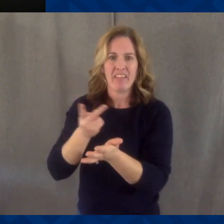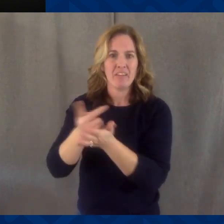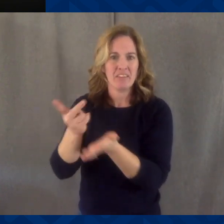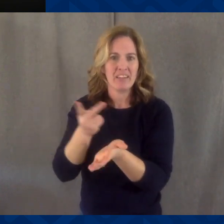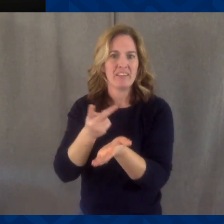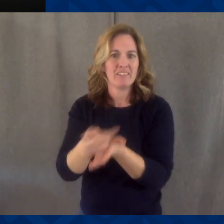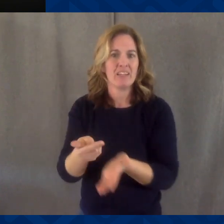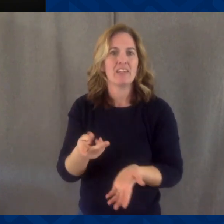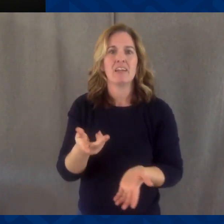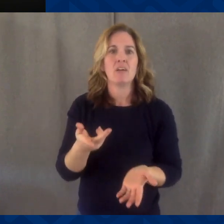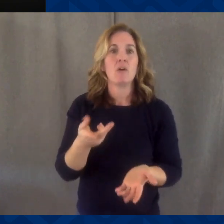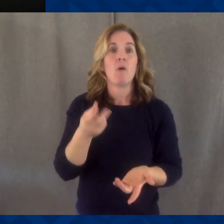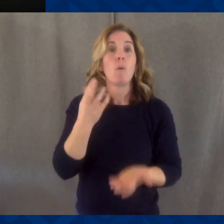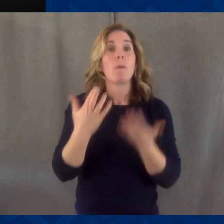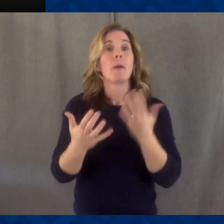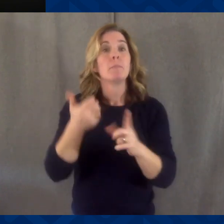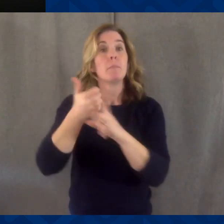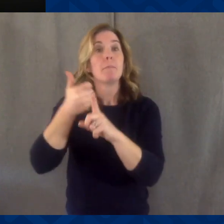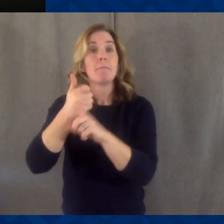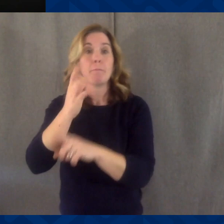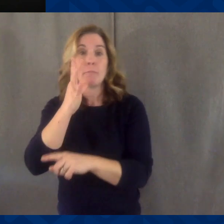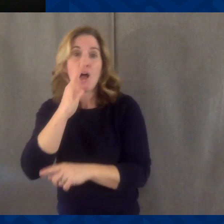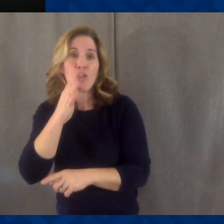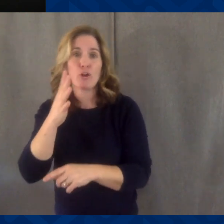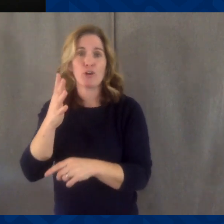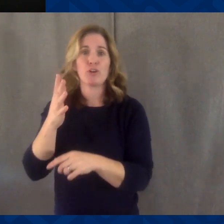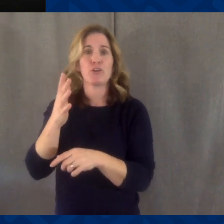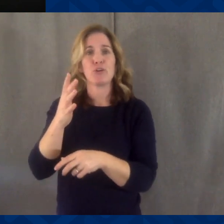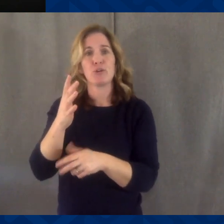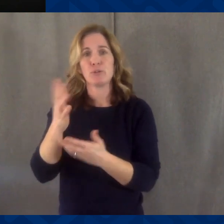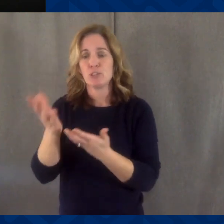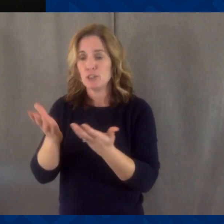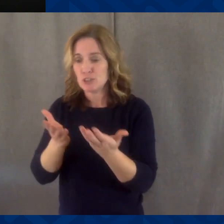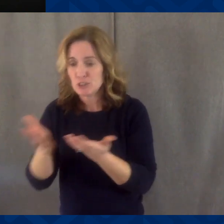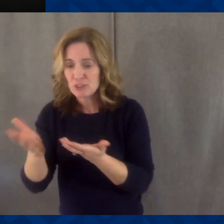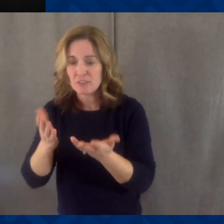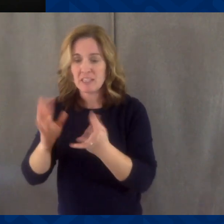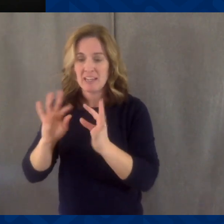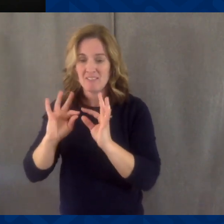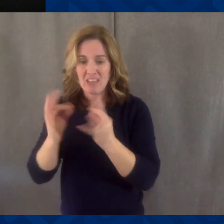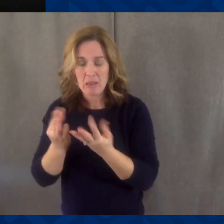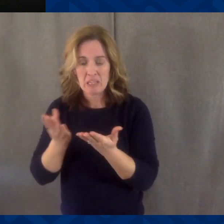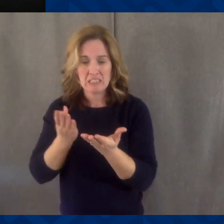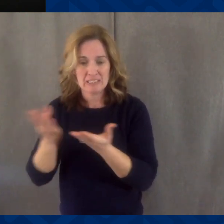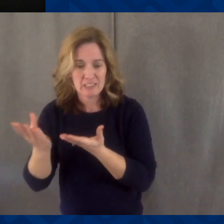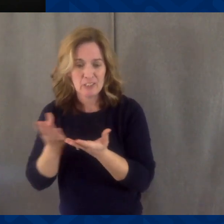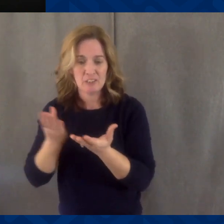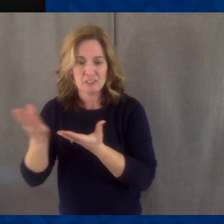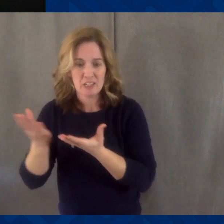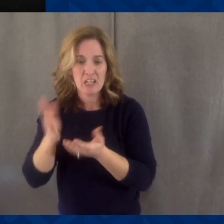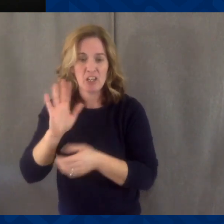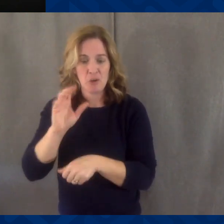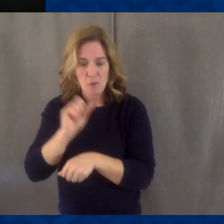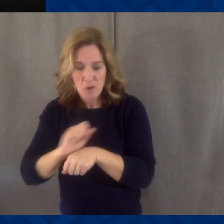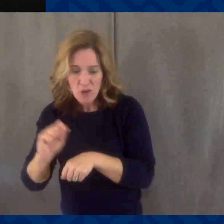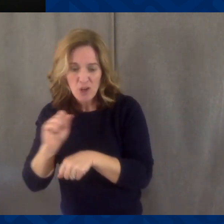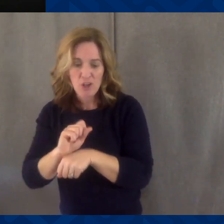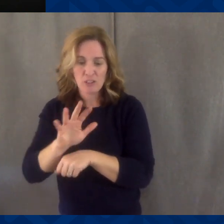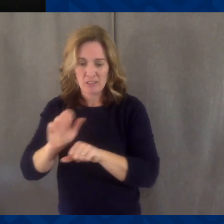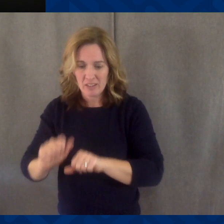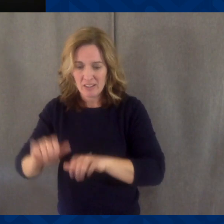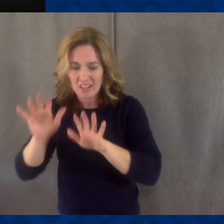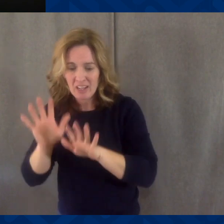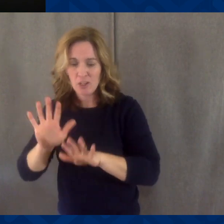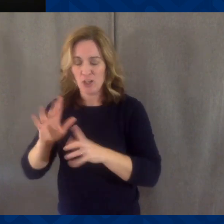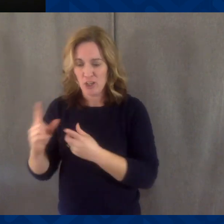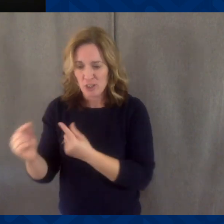mother who labors so lovingly for your family. And all of that hard work and everything